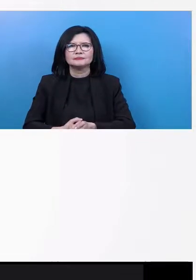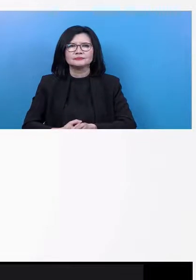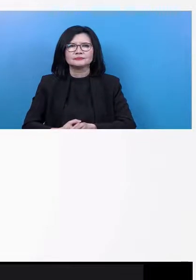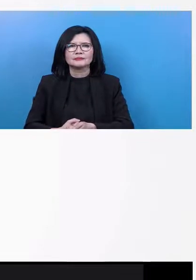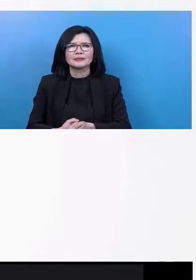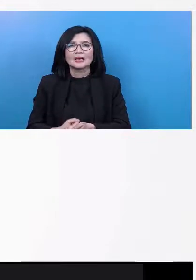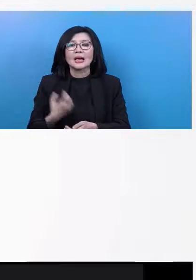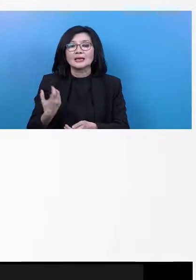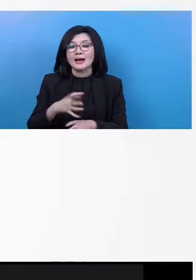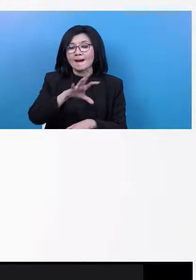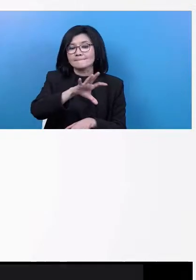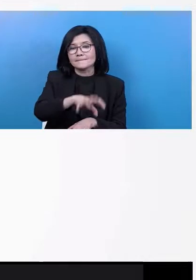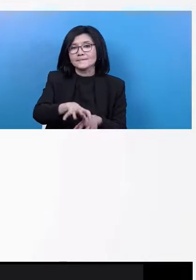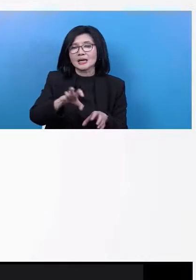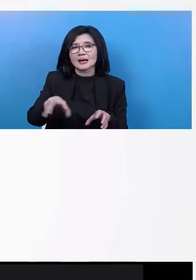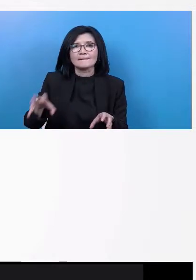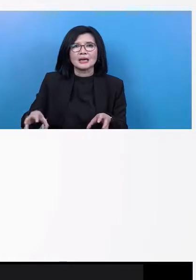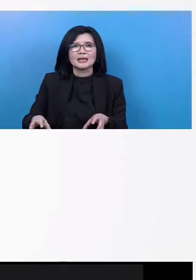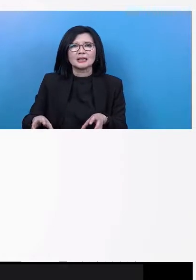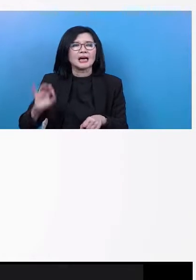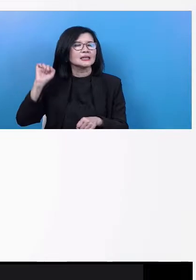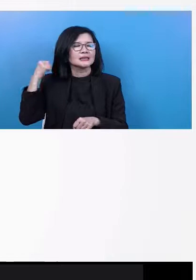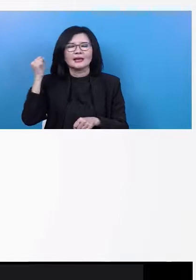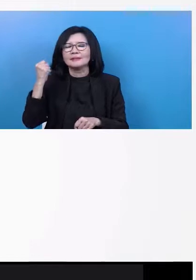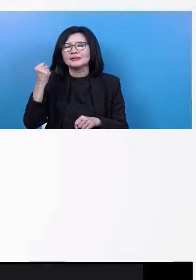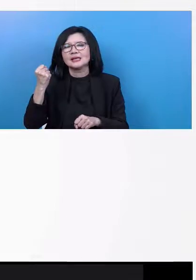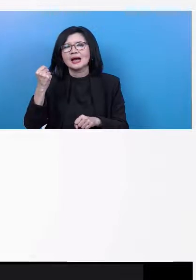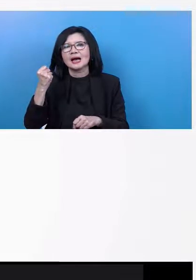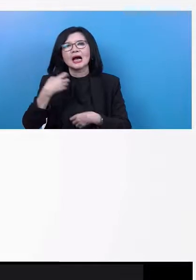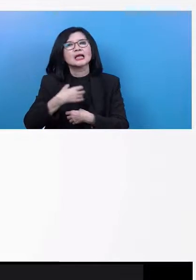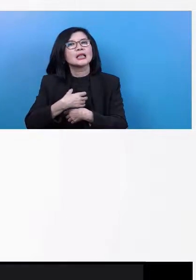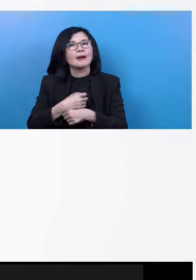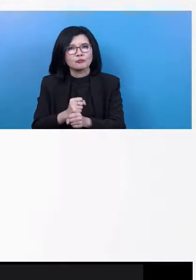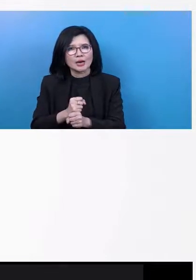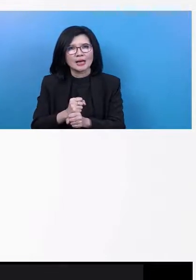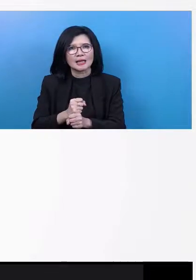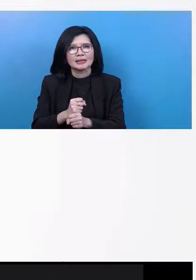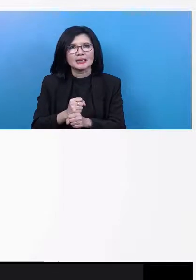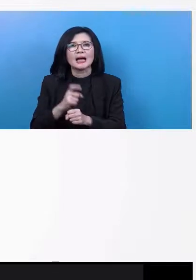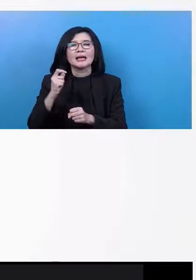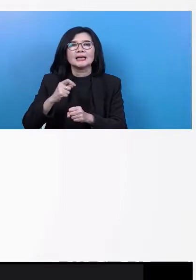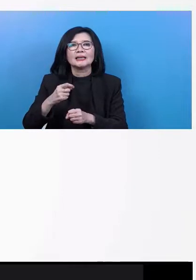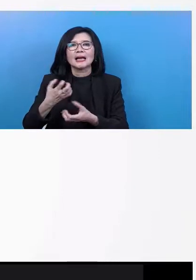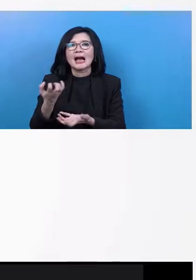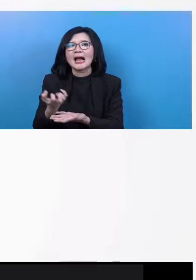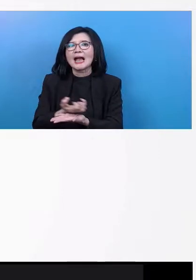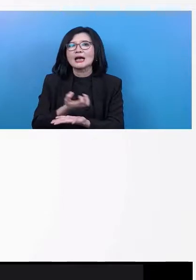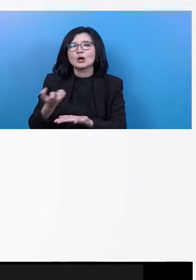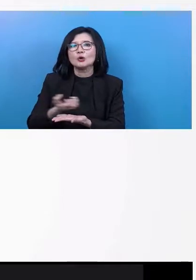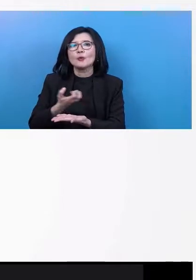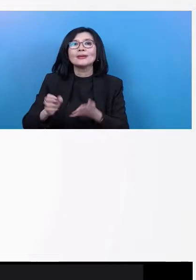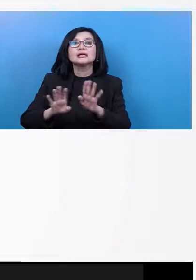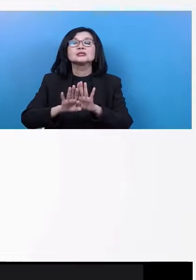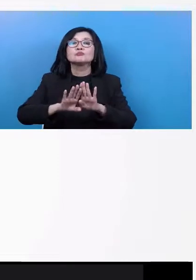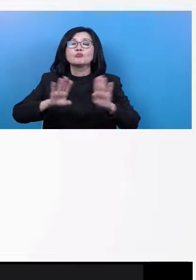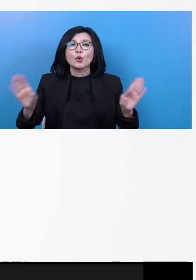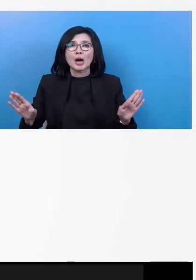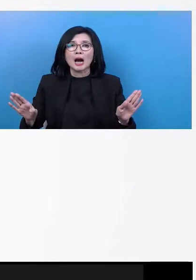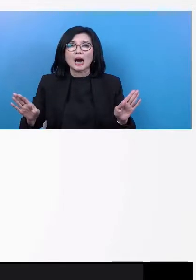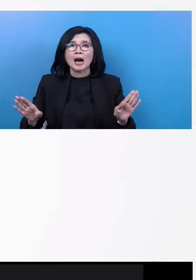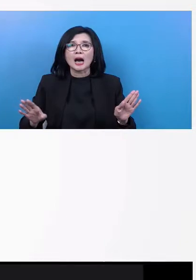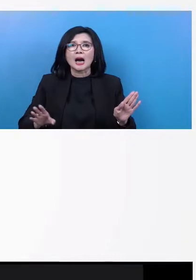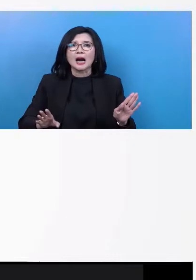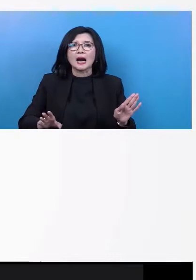have manufactured, but because of the open economy, people would like to bring them,